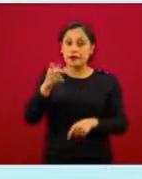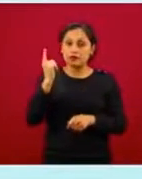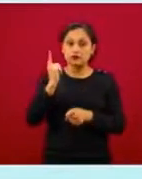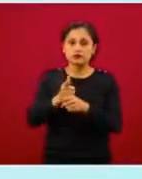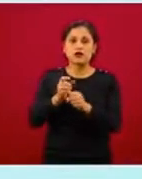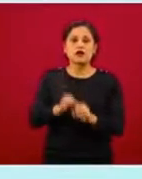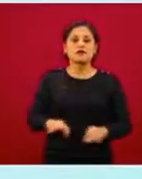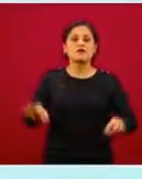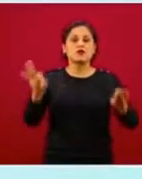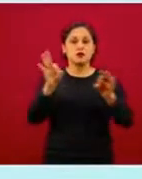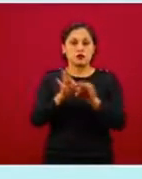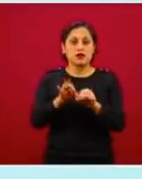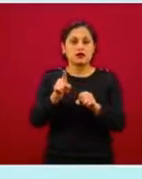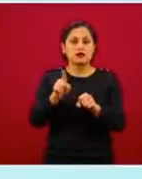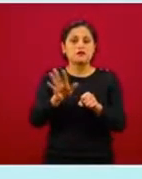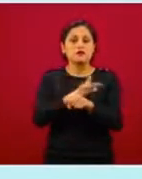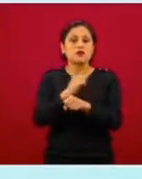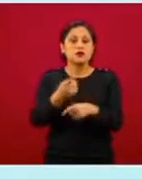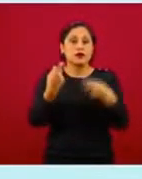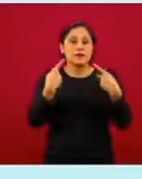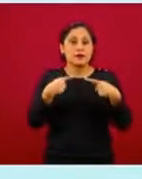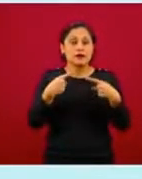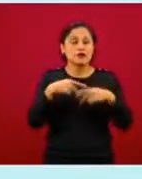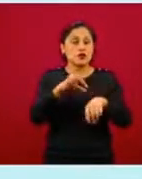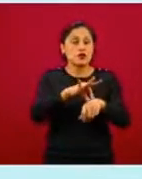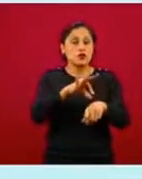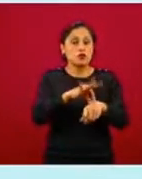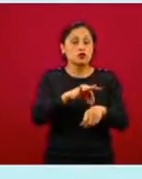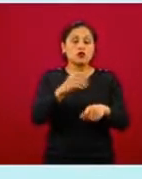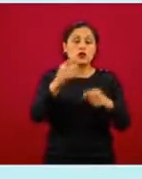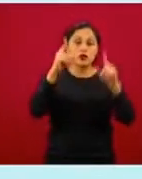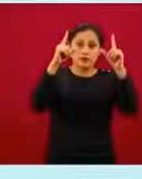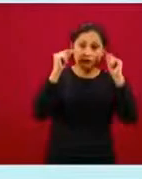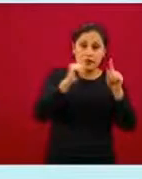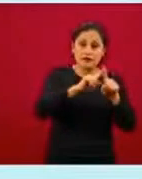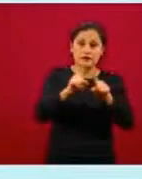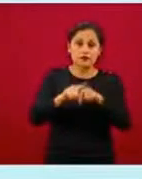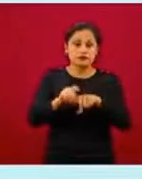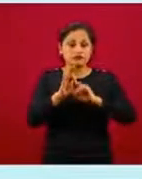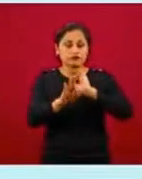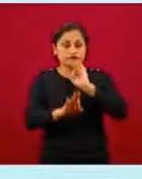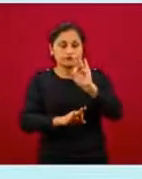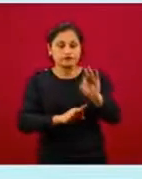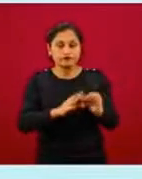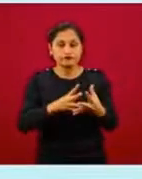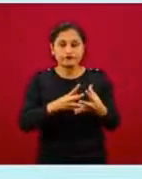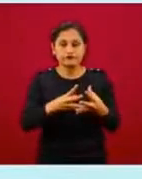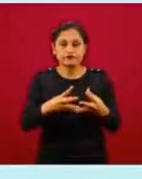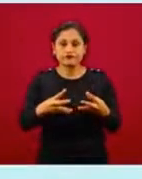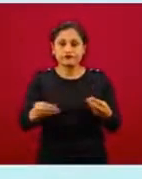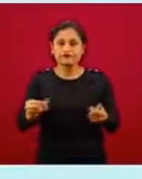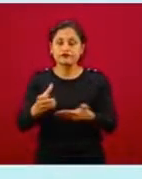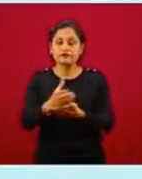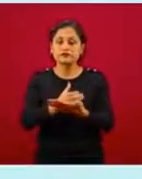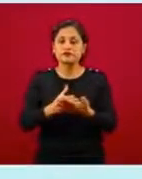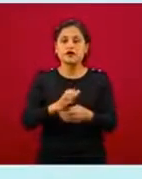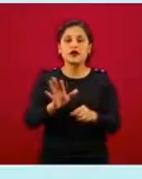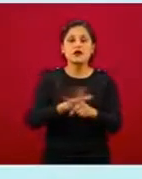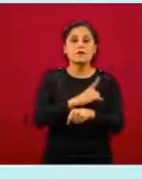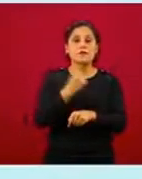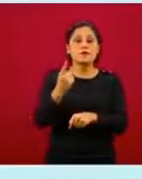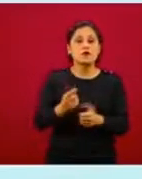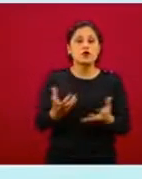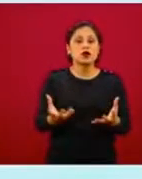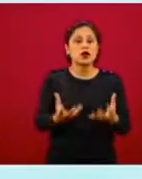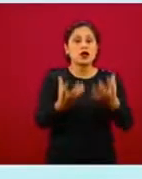also have to remember about how successful ICU is being. What they're